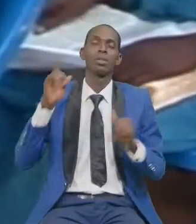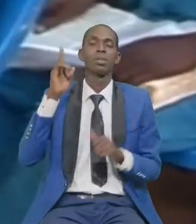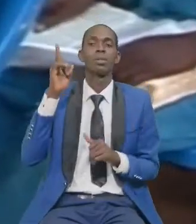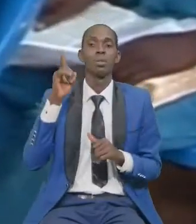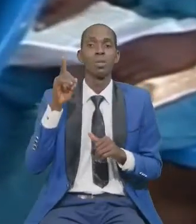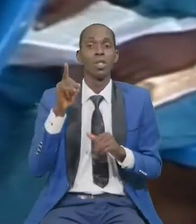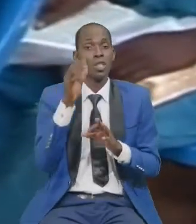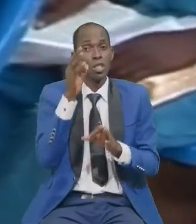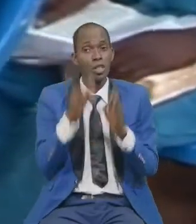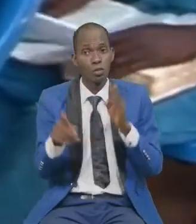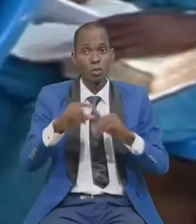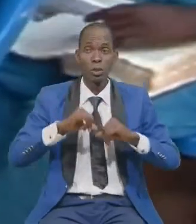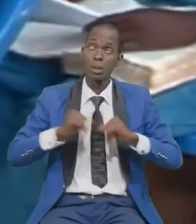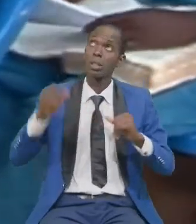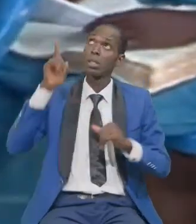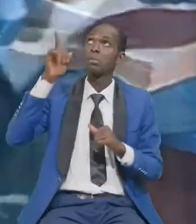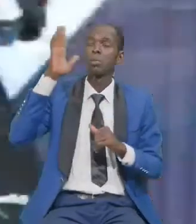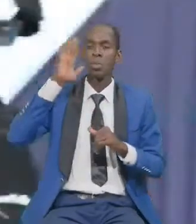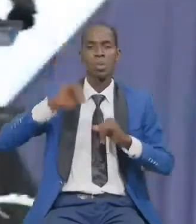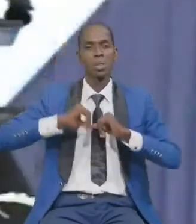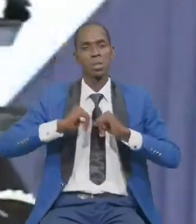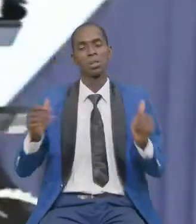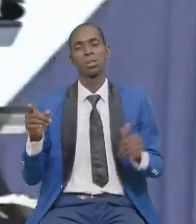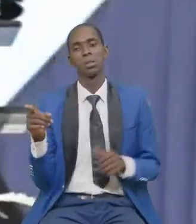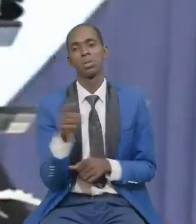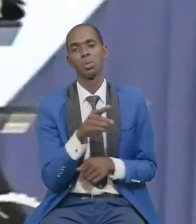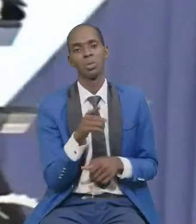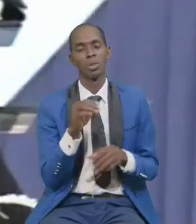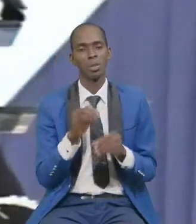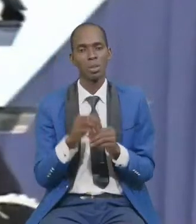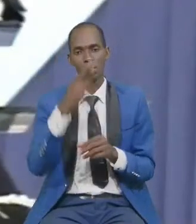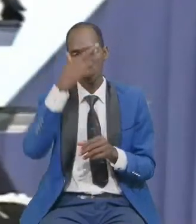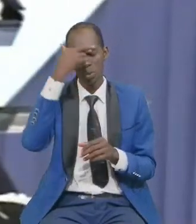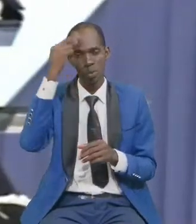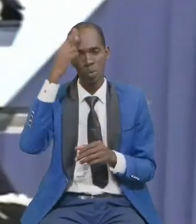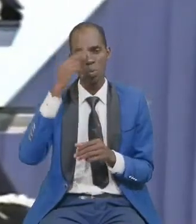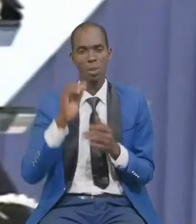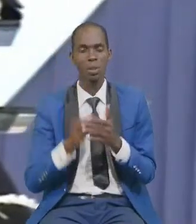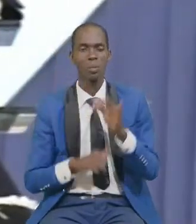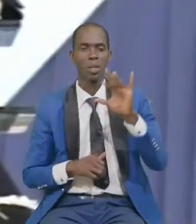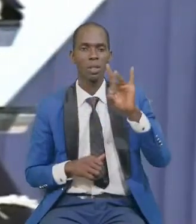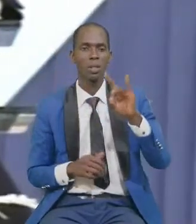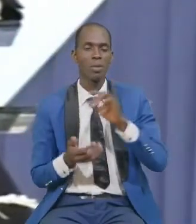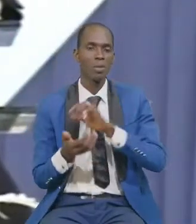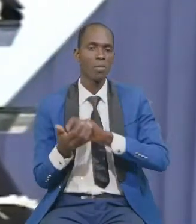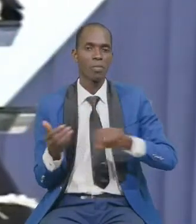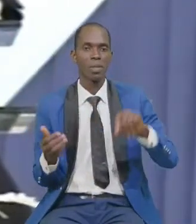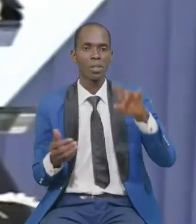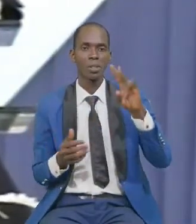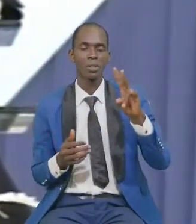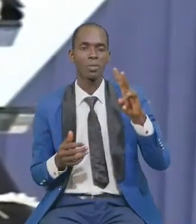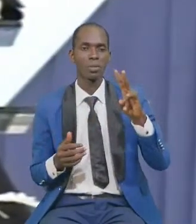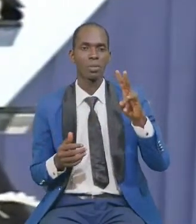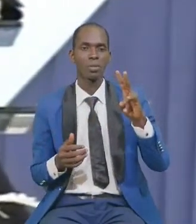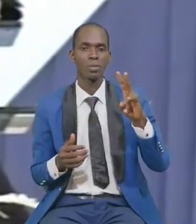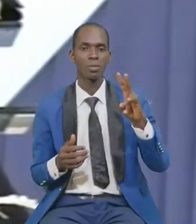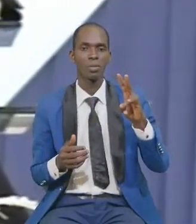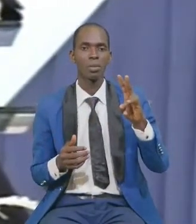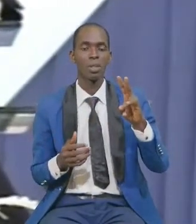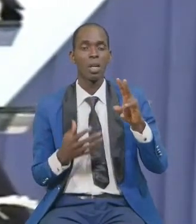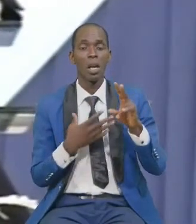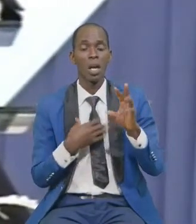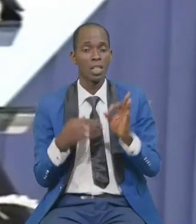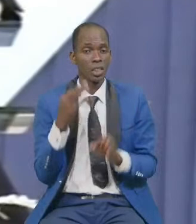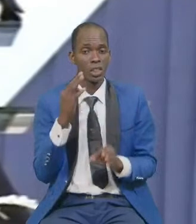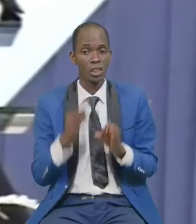him, he will deny you. Romans chapter 8, reading from verse 17. And if